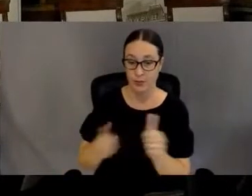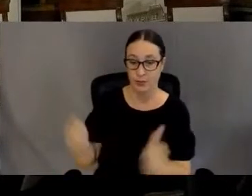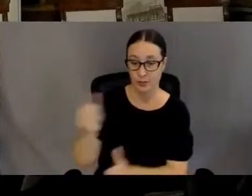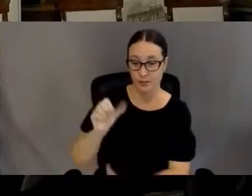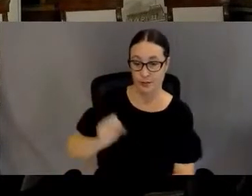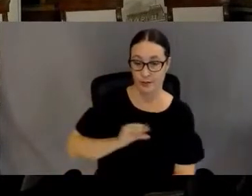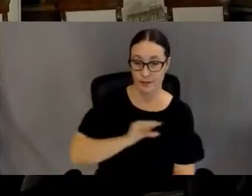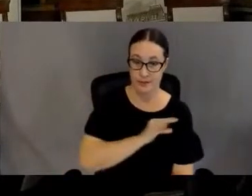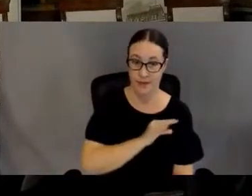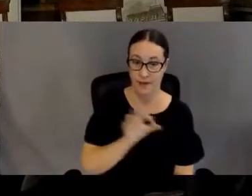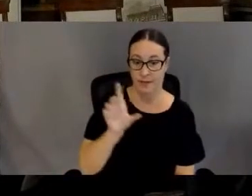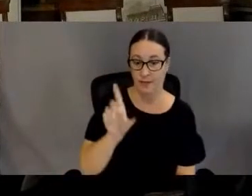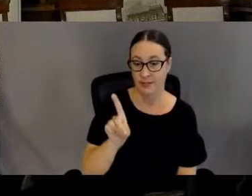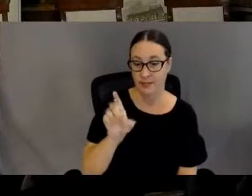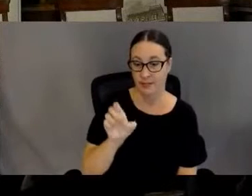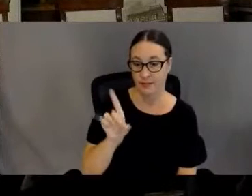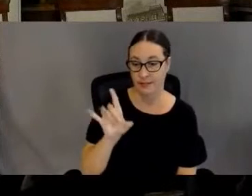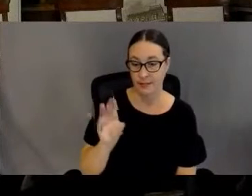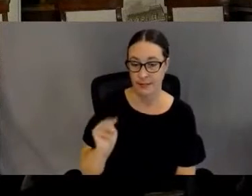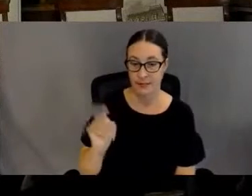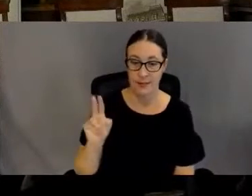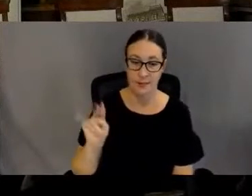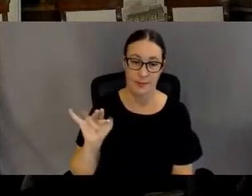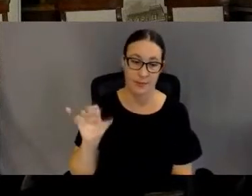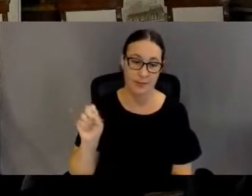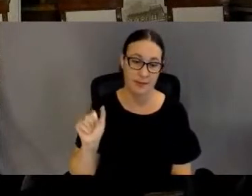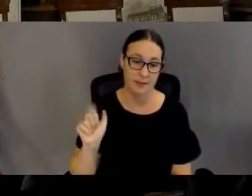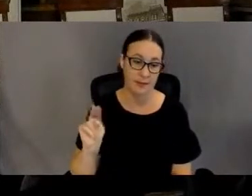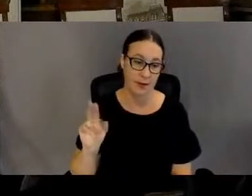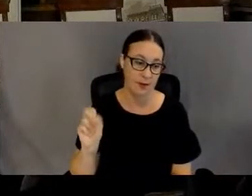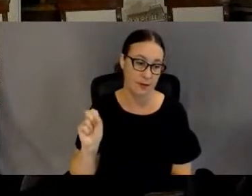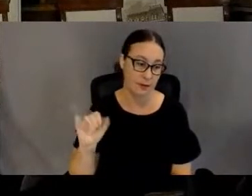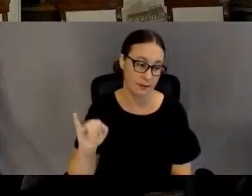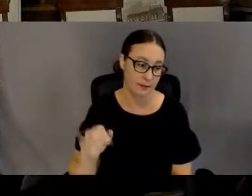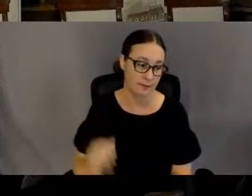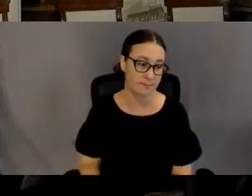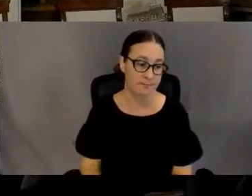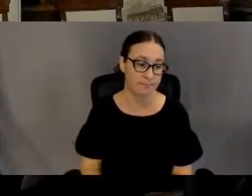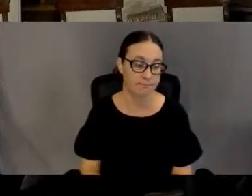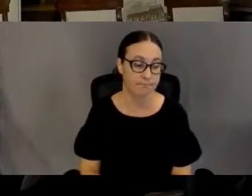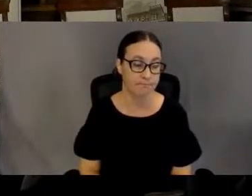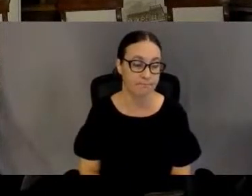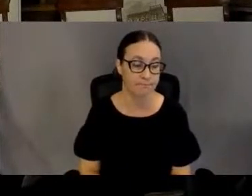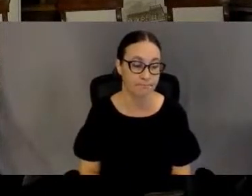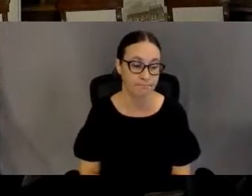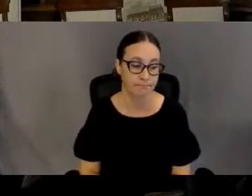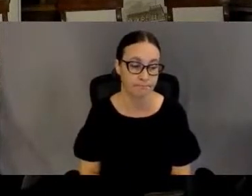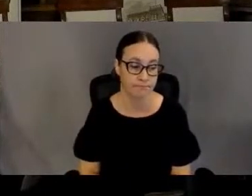Didam Nasansi.